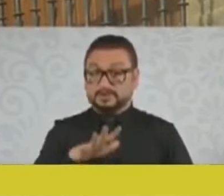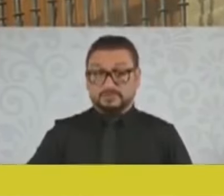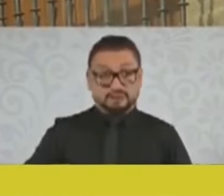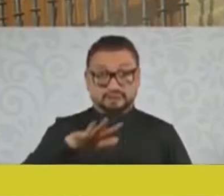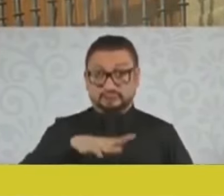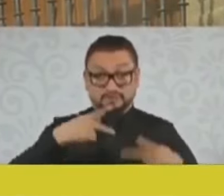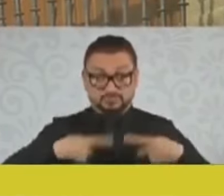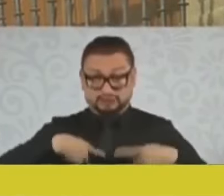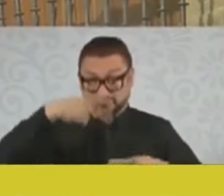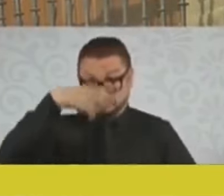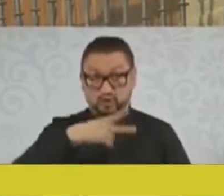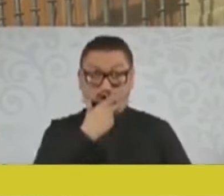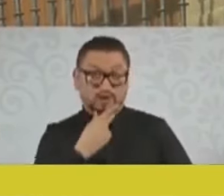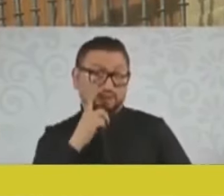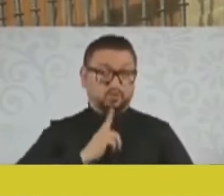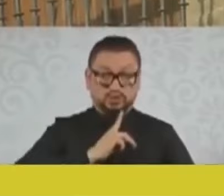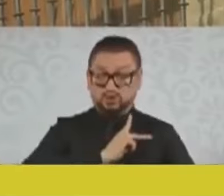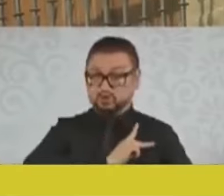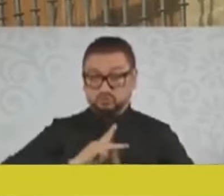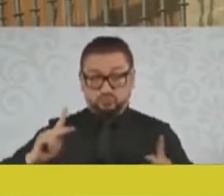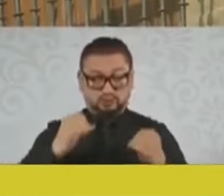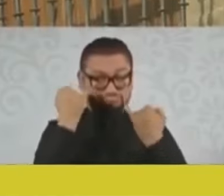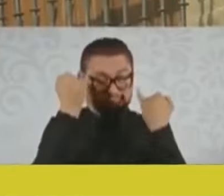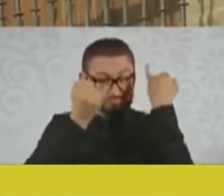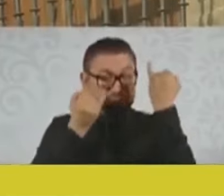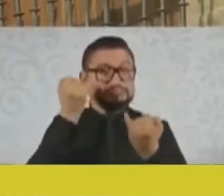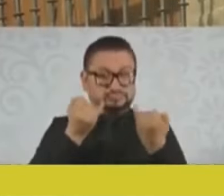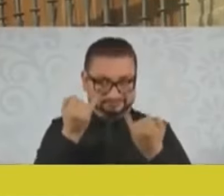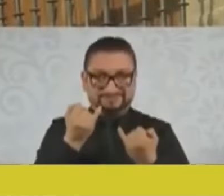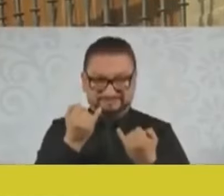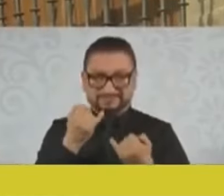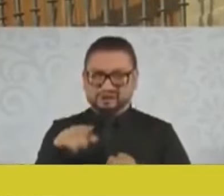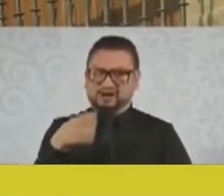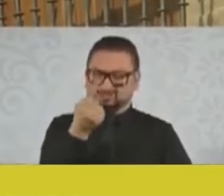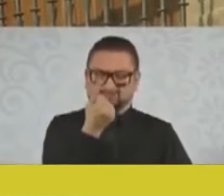34. Mexicans, we have creativity,